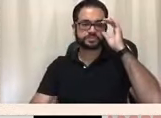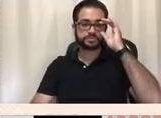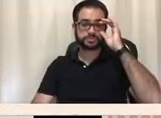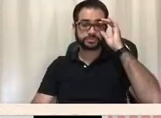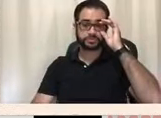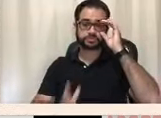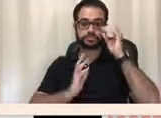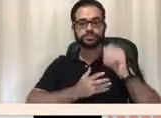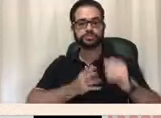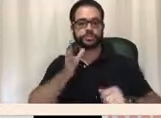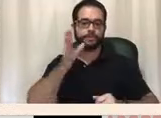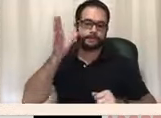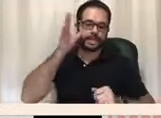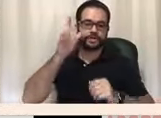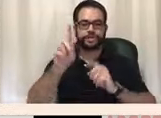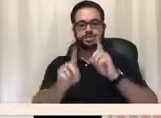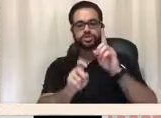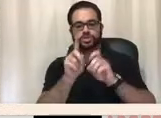that we're looking at.